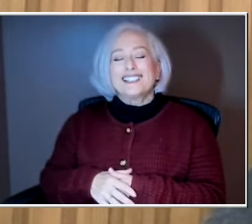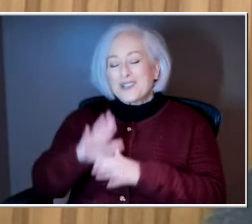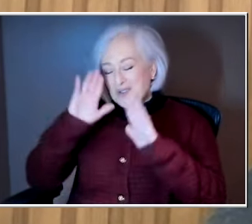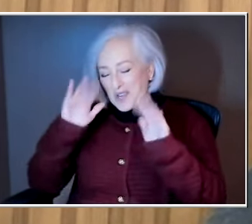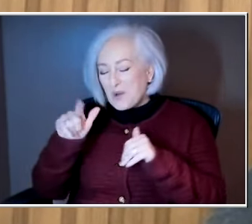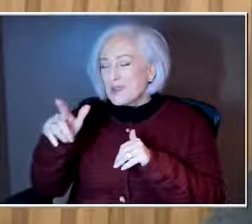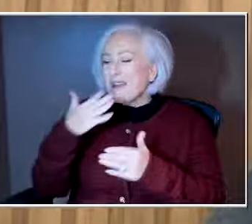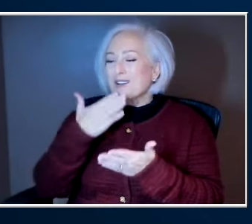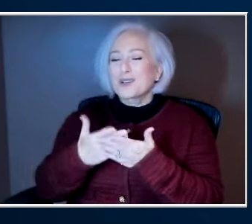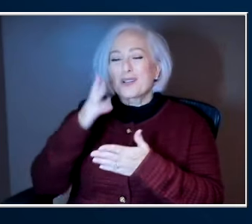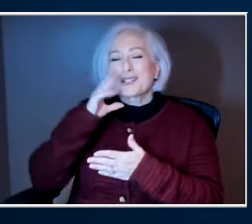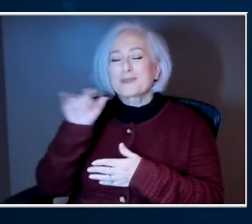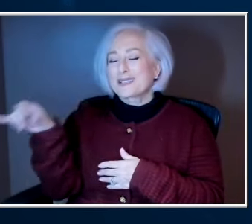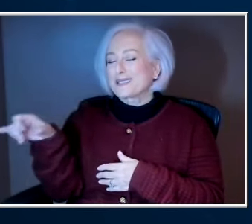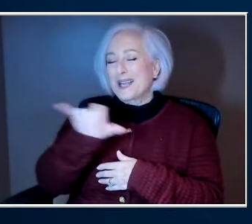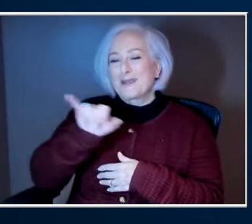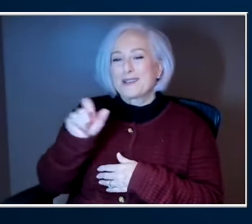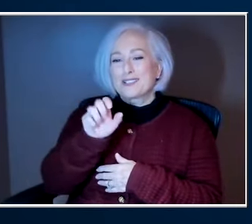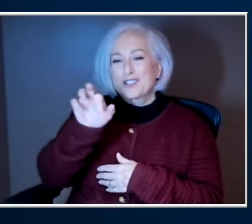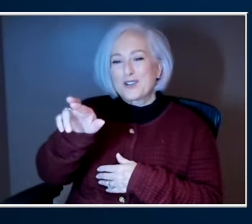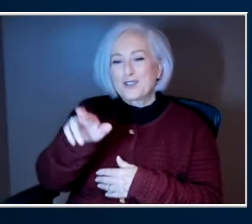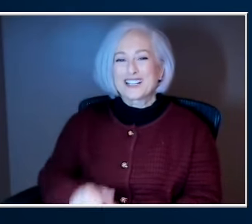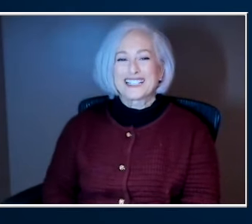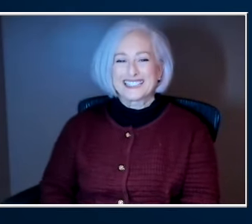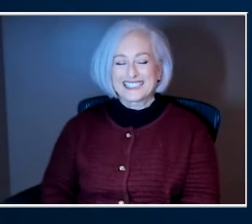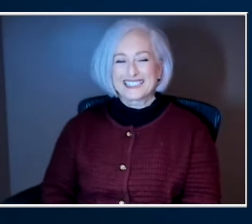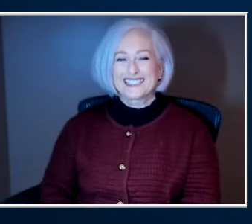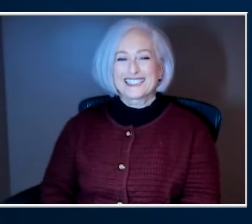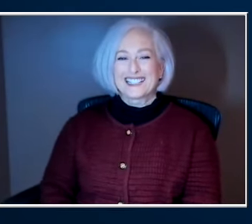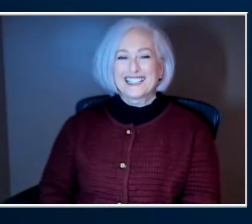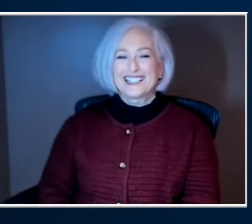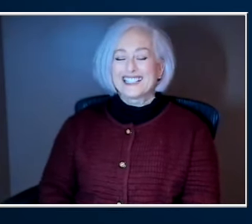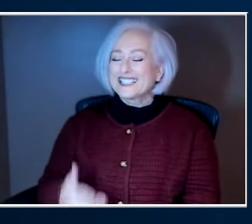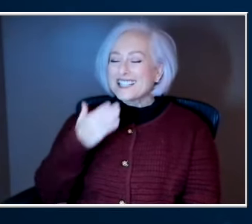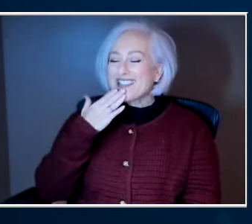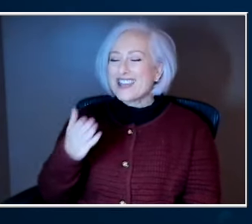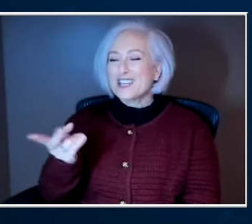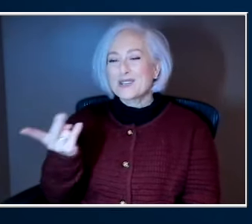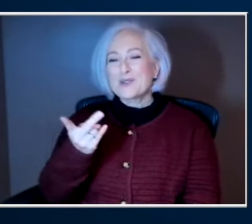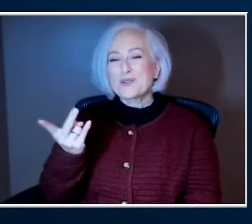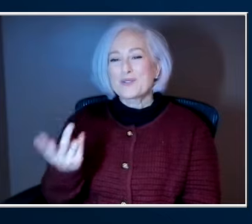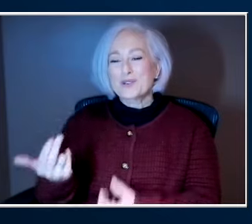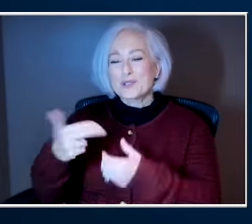experience that Jennifer has had. But what a beautiful example. Thank you, ladies, for both being with us today.